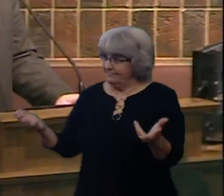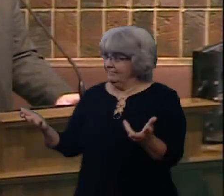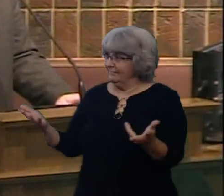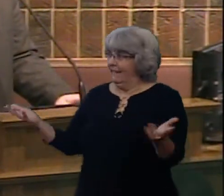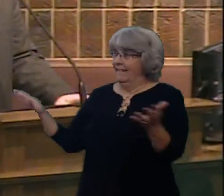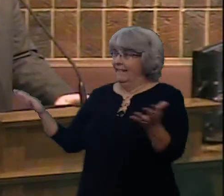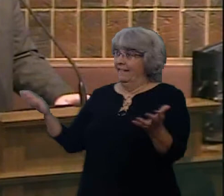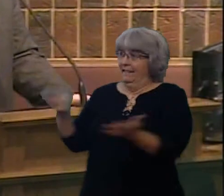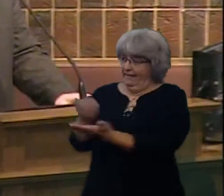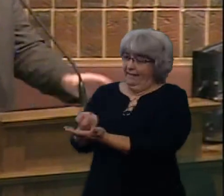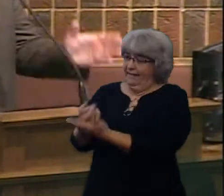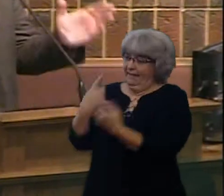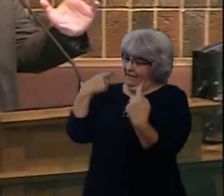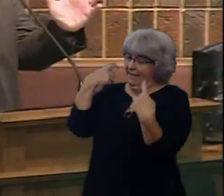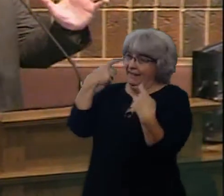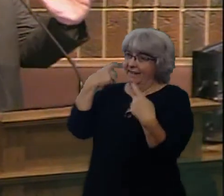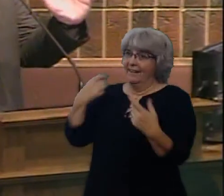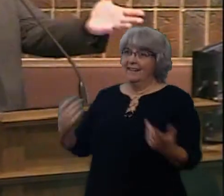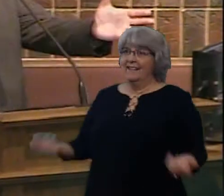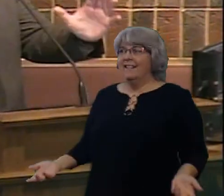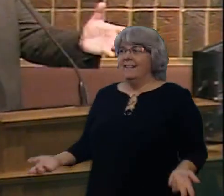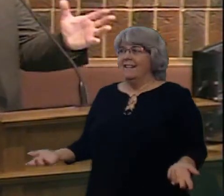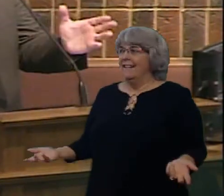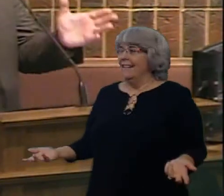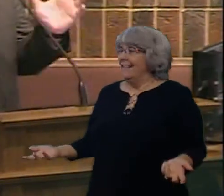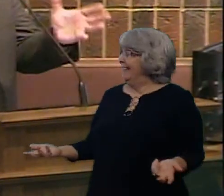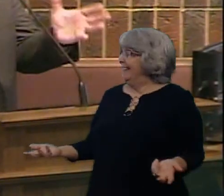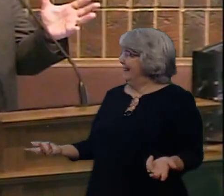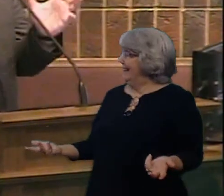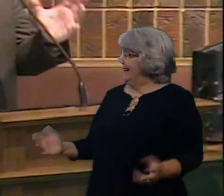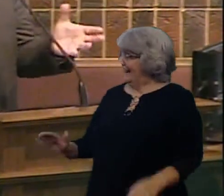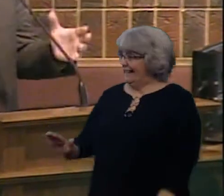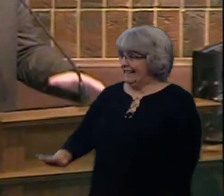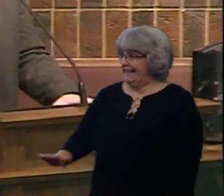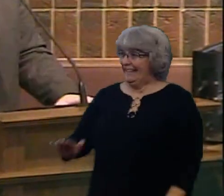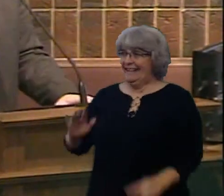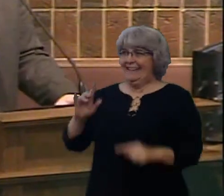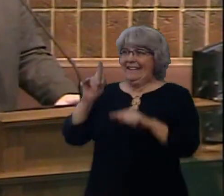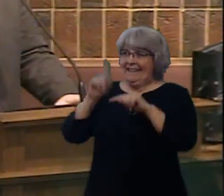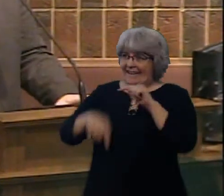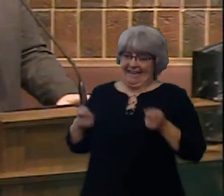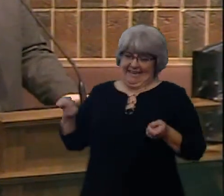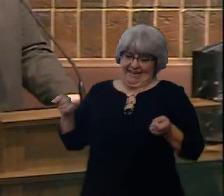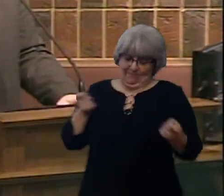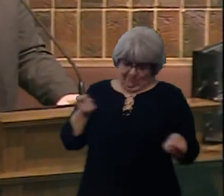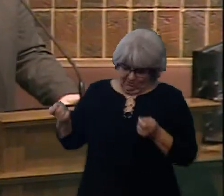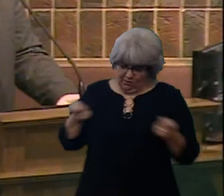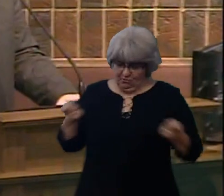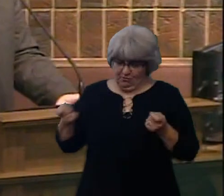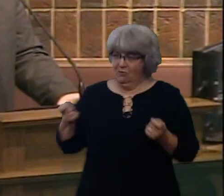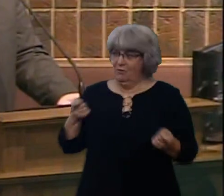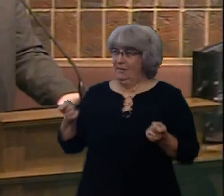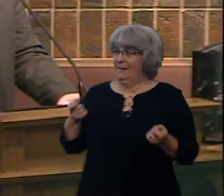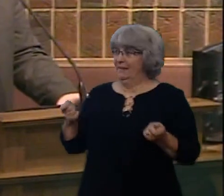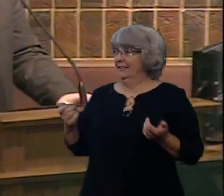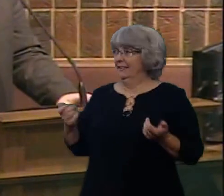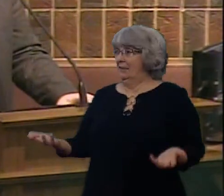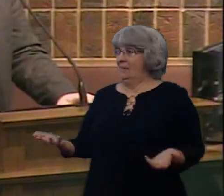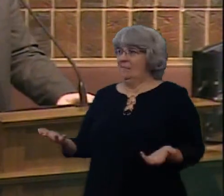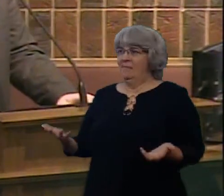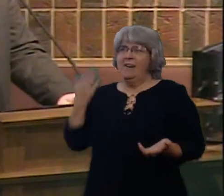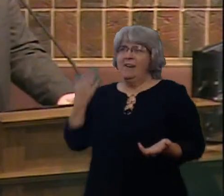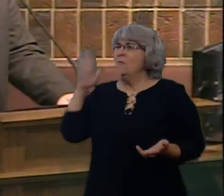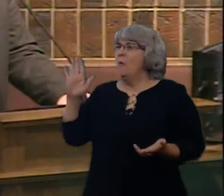uncontrollably for a couple of minutes. Sometimes these little toddlers just can't rein in their emotions, and you never know exactly what's